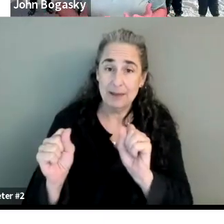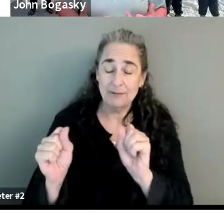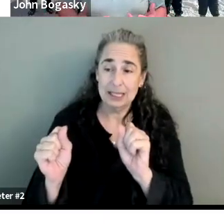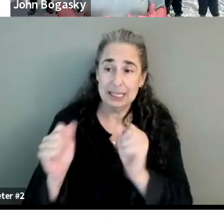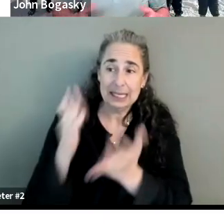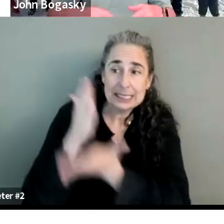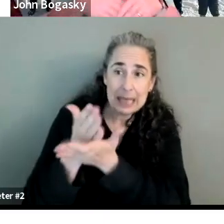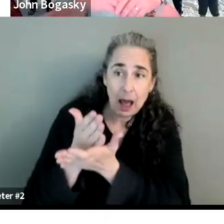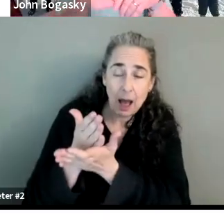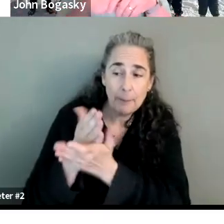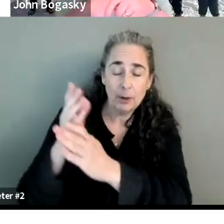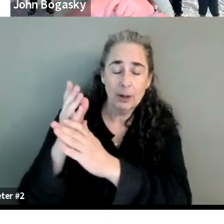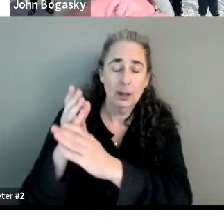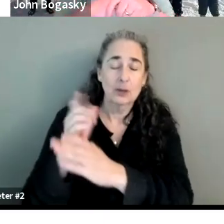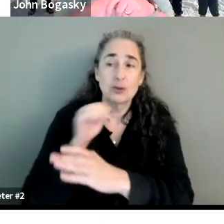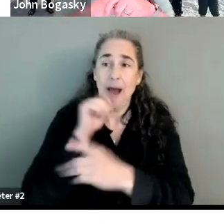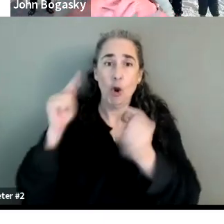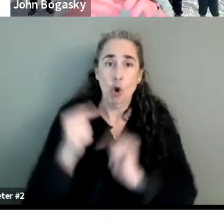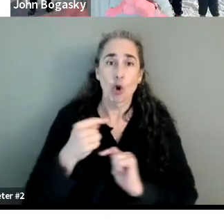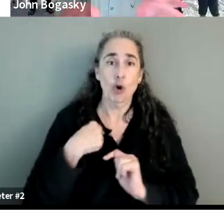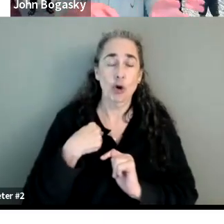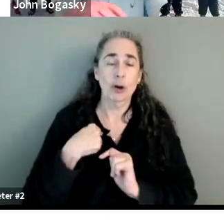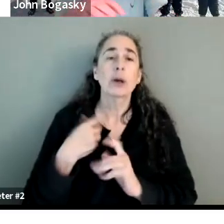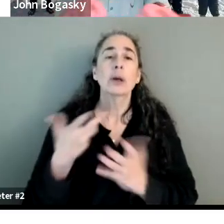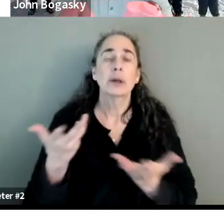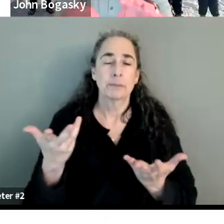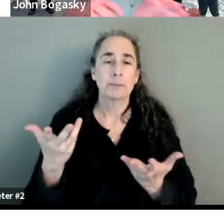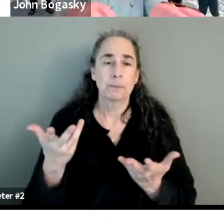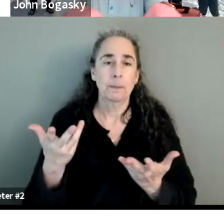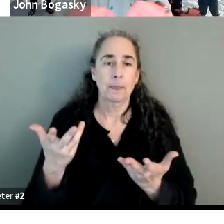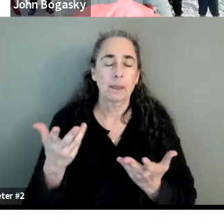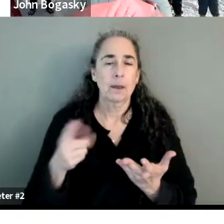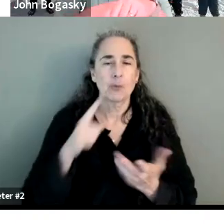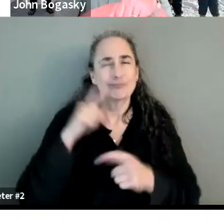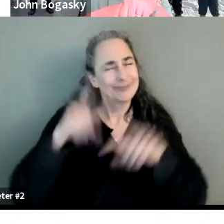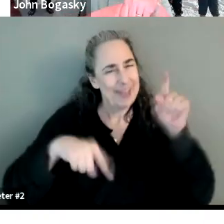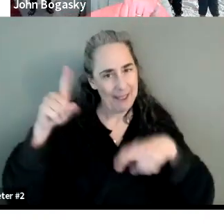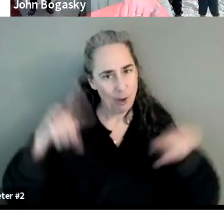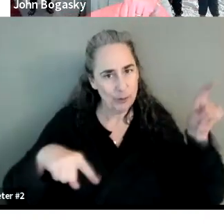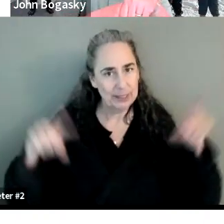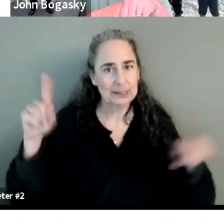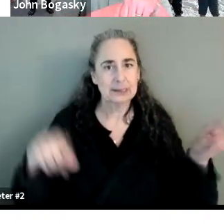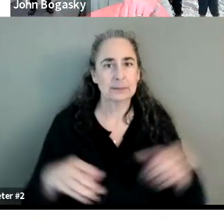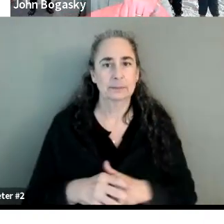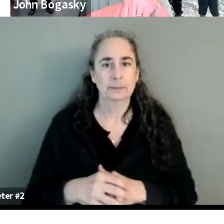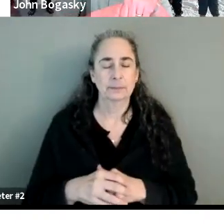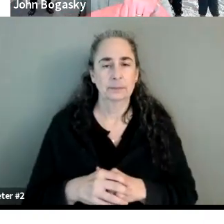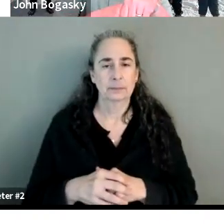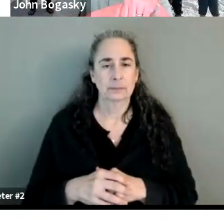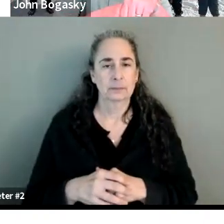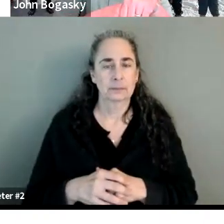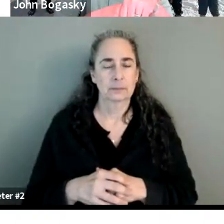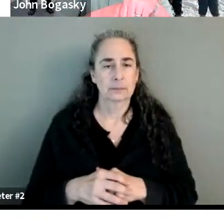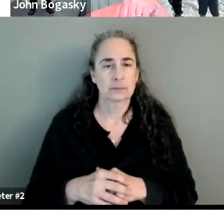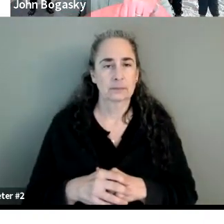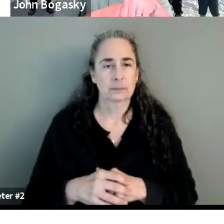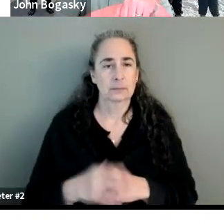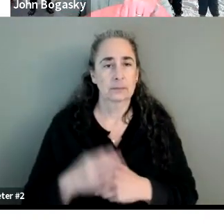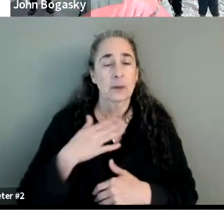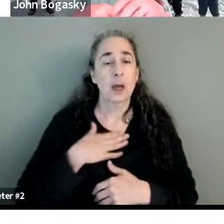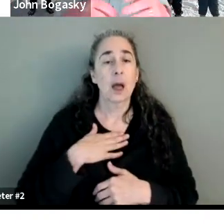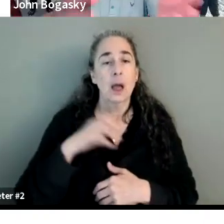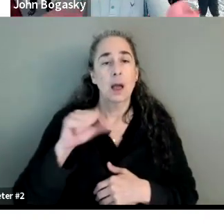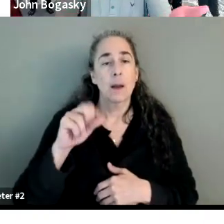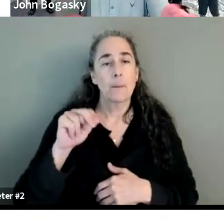ball without getting hurt? So it really varies a lot. I have in my snowshoe team,